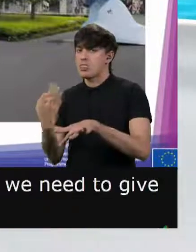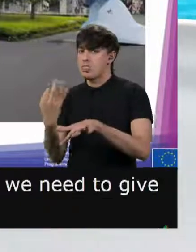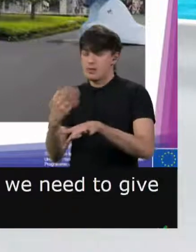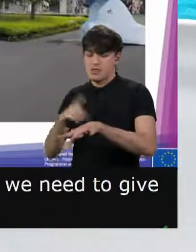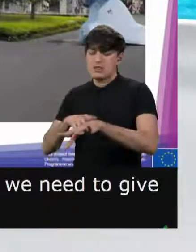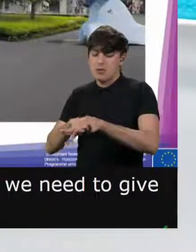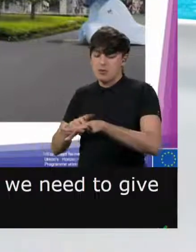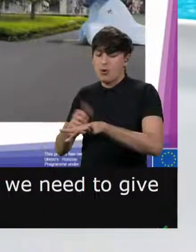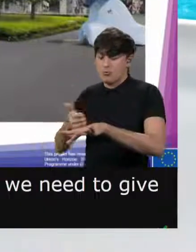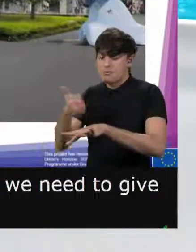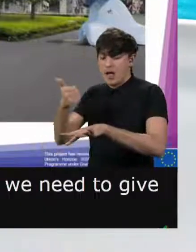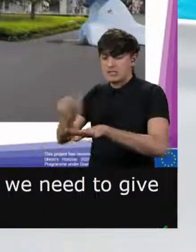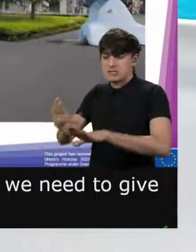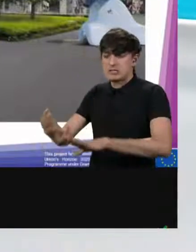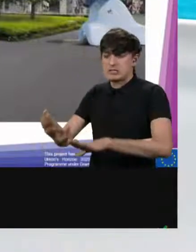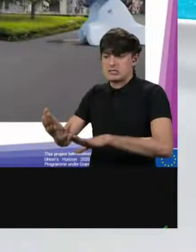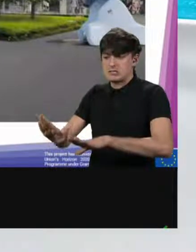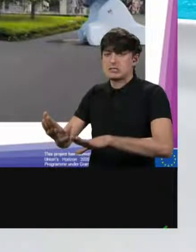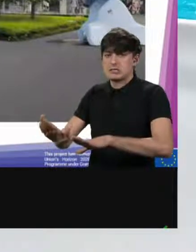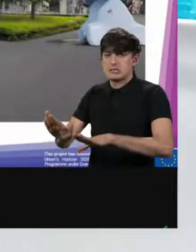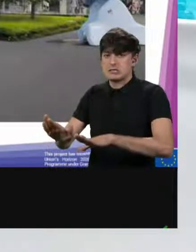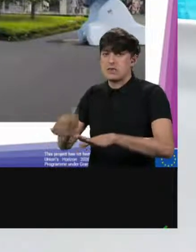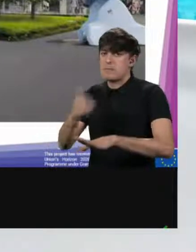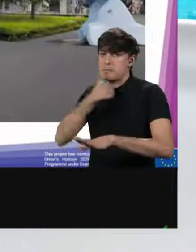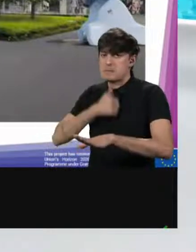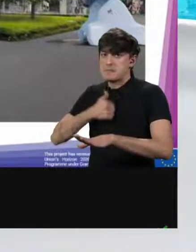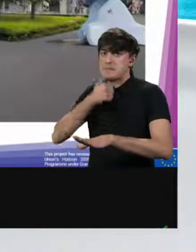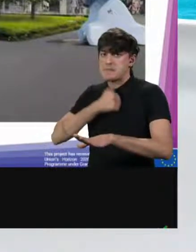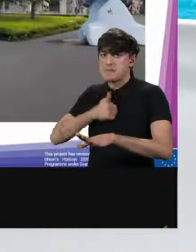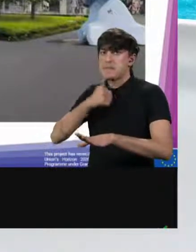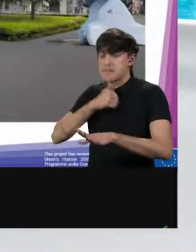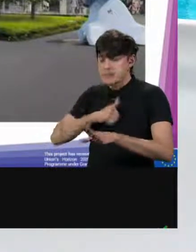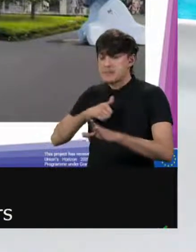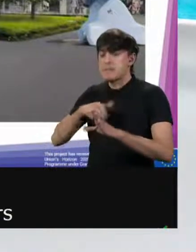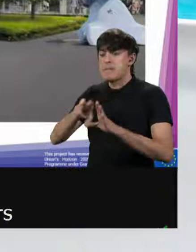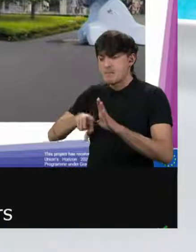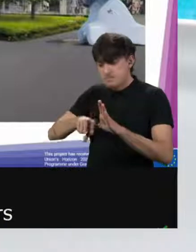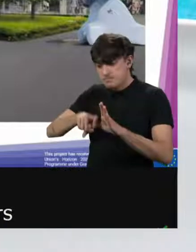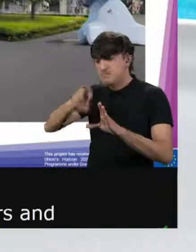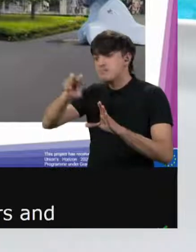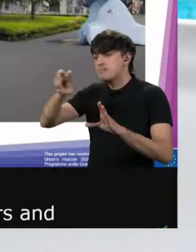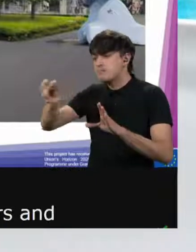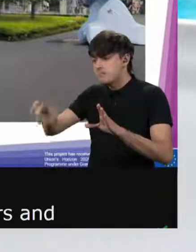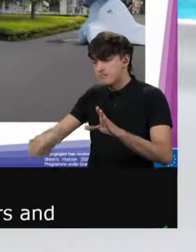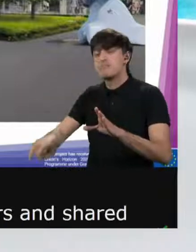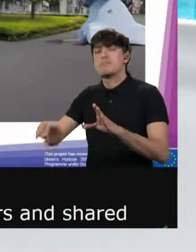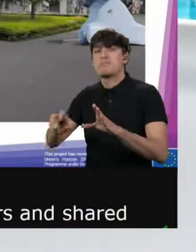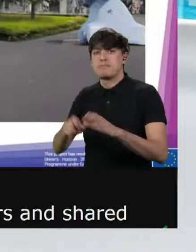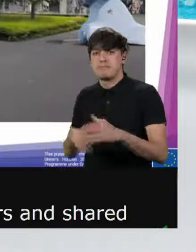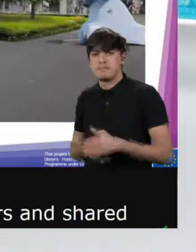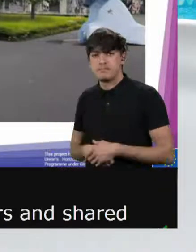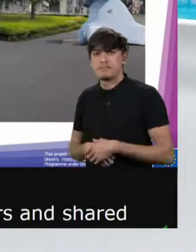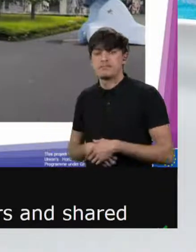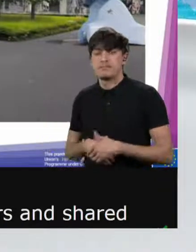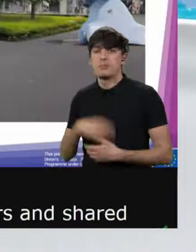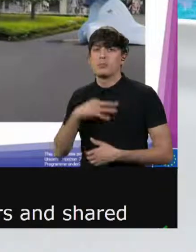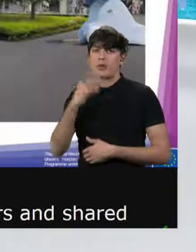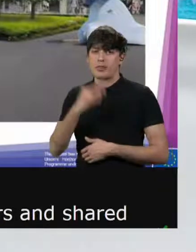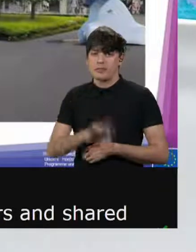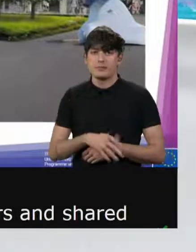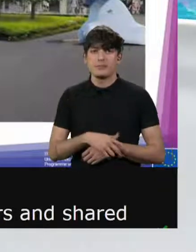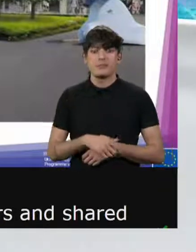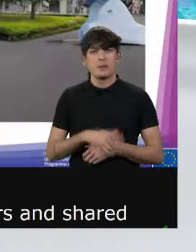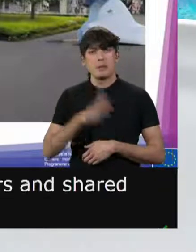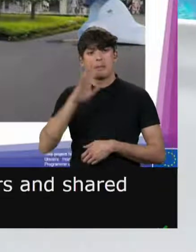Linking these up reduces dependency on drivers, and shared transport seems to be a really good way